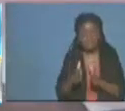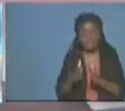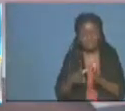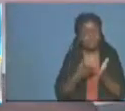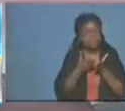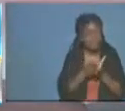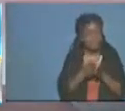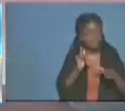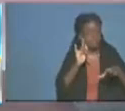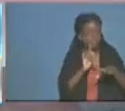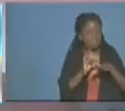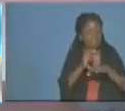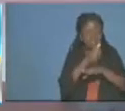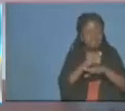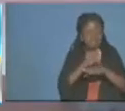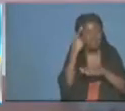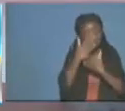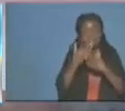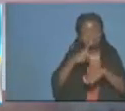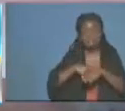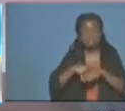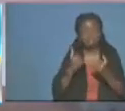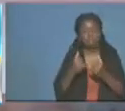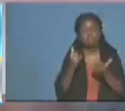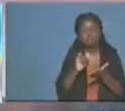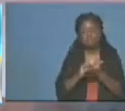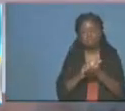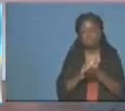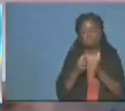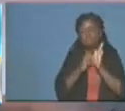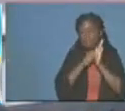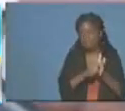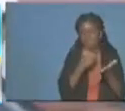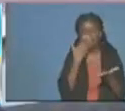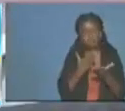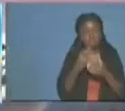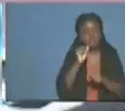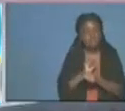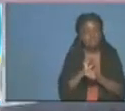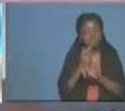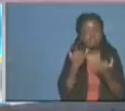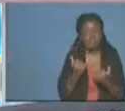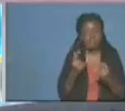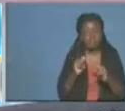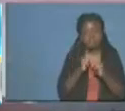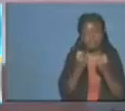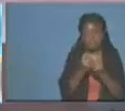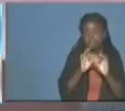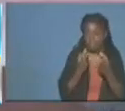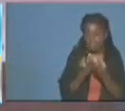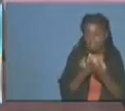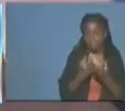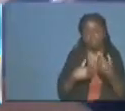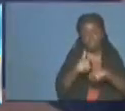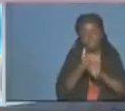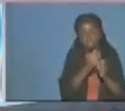do the good work and the efforts done in our southern territories. Now the task force is coming up with a particular plan, and